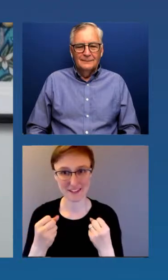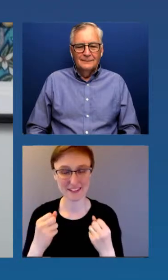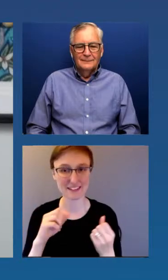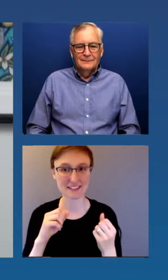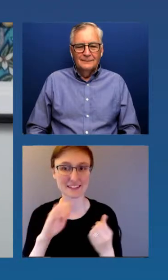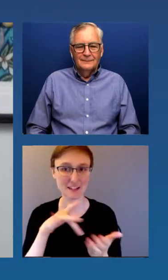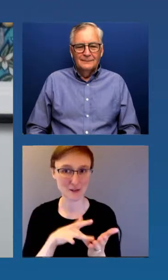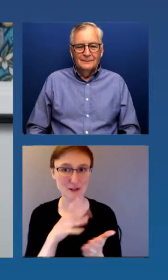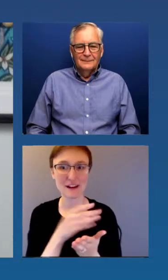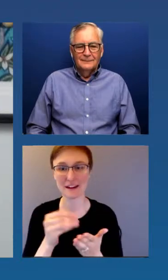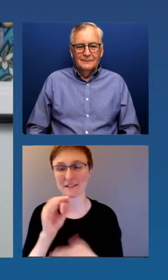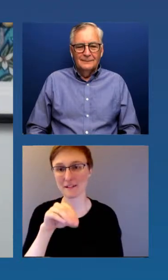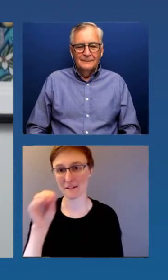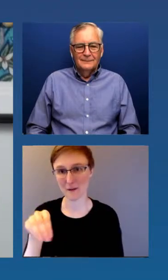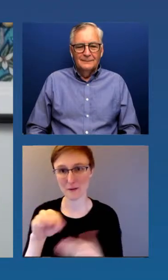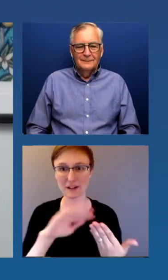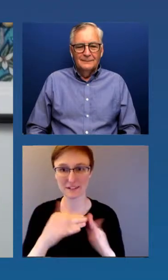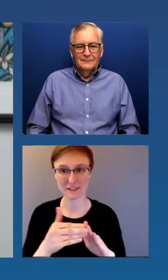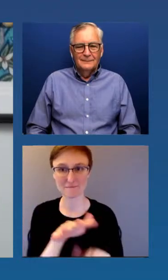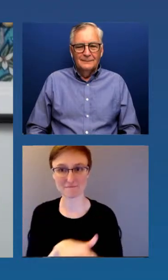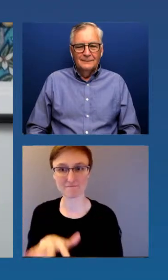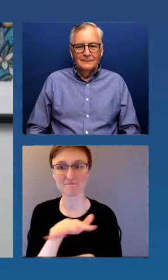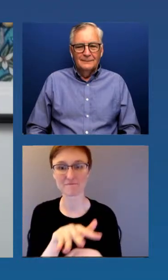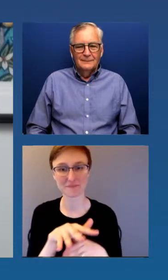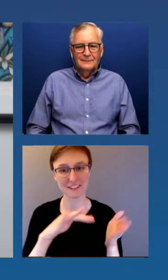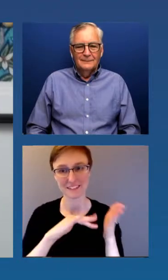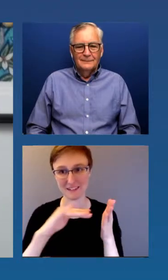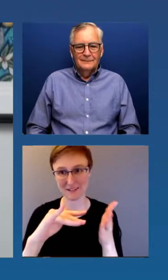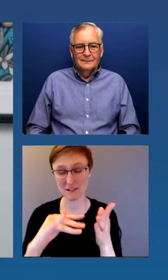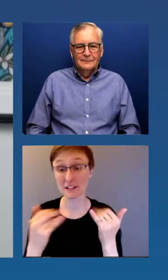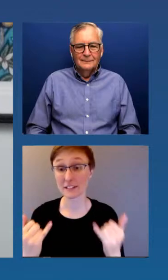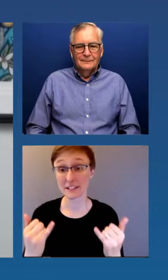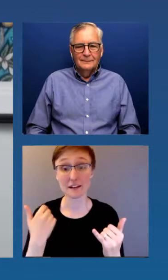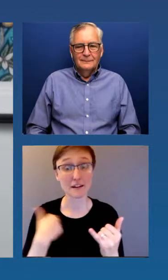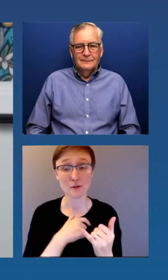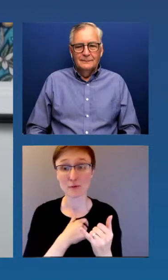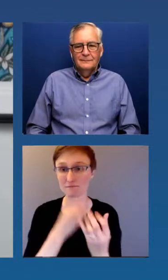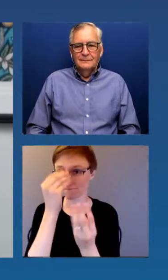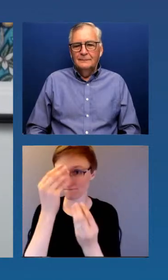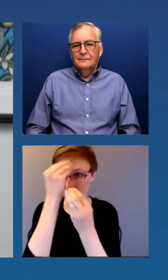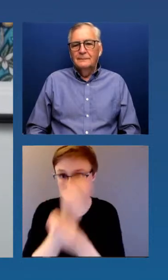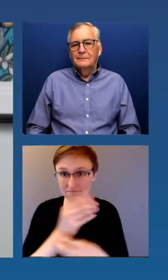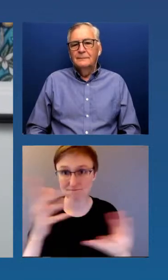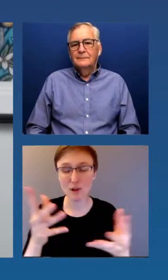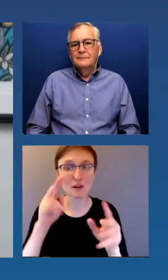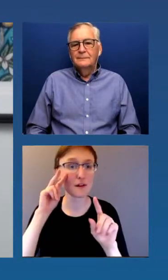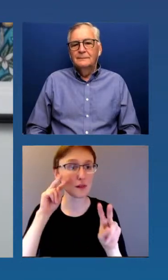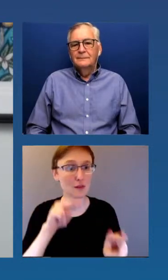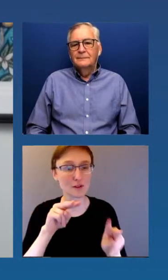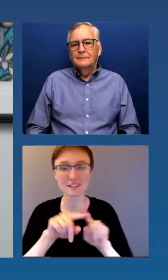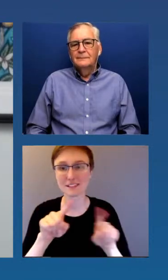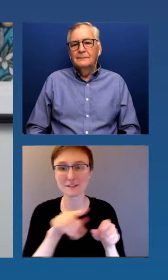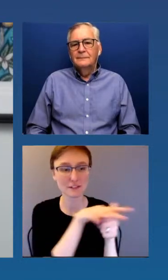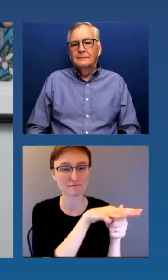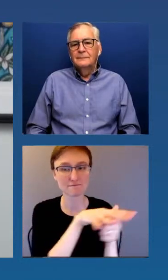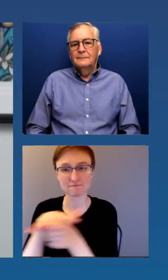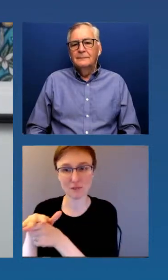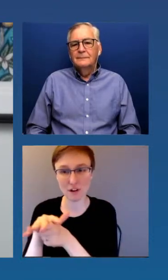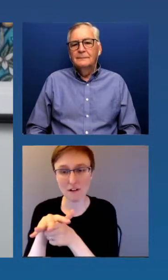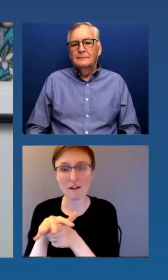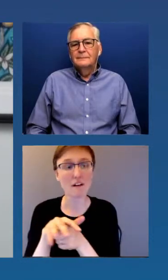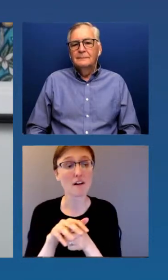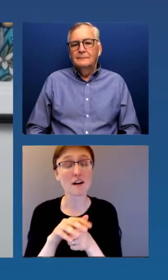today we're releasing information that outlines COVID-19 vaccination coverage by neighborhood in Ottawa. There's